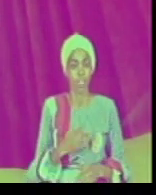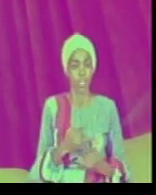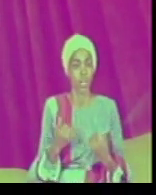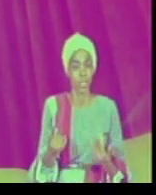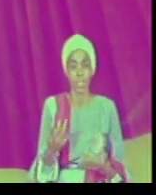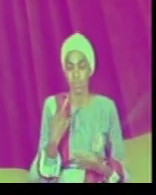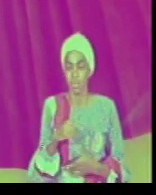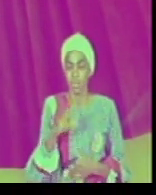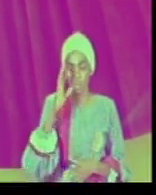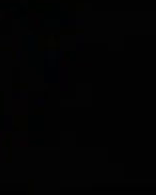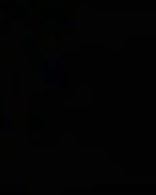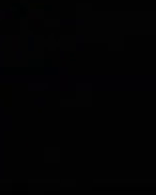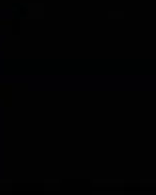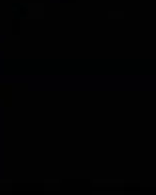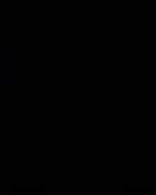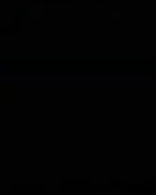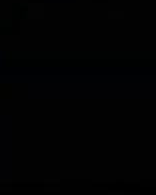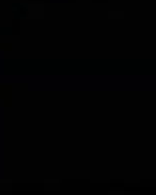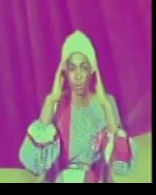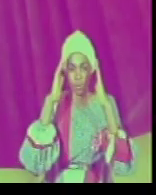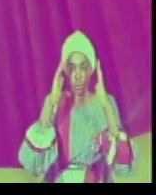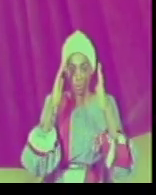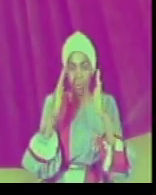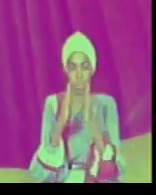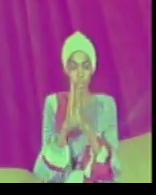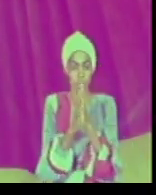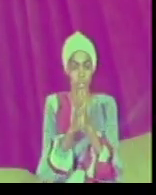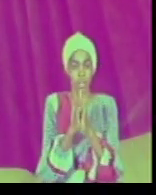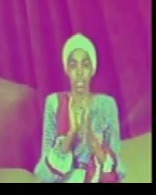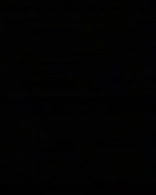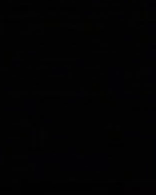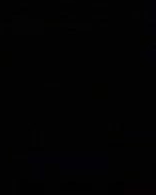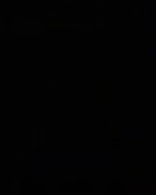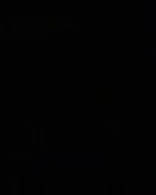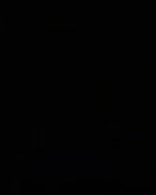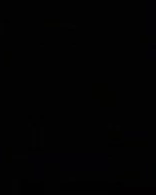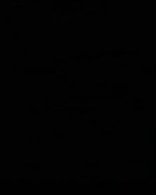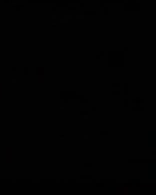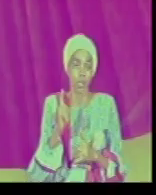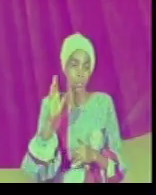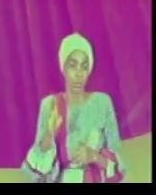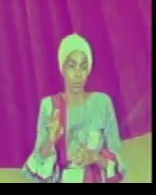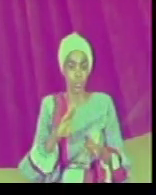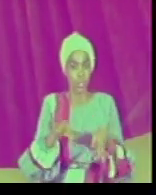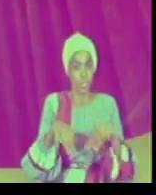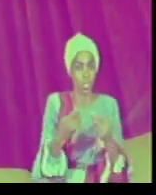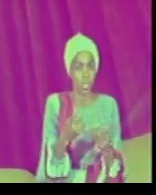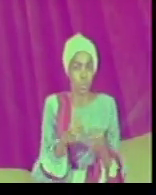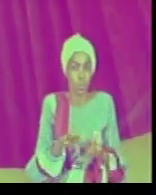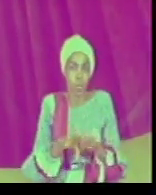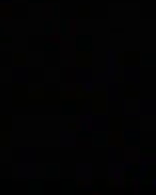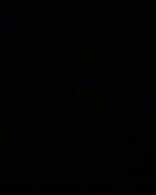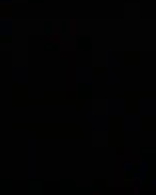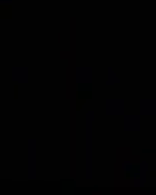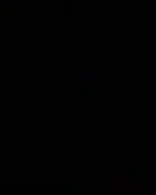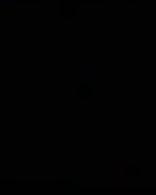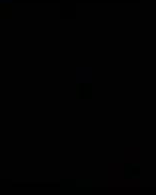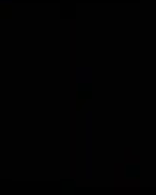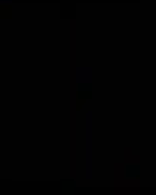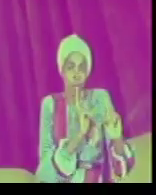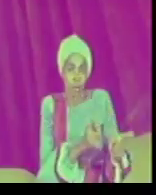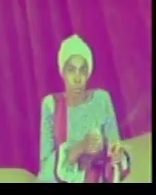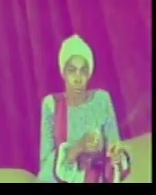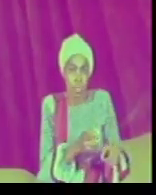head when God gave him a blank check. He said, my son, Solomon, your dad was my